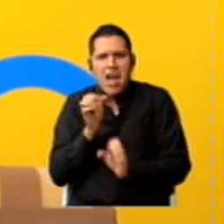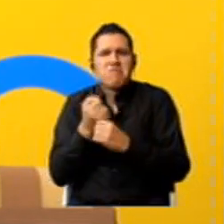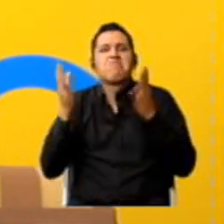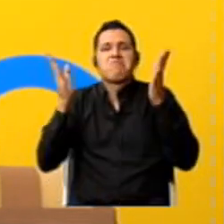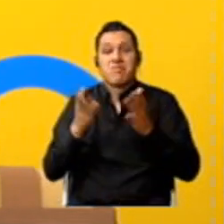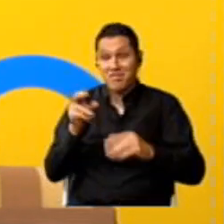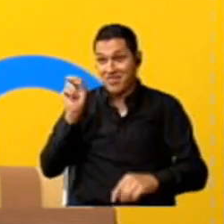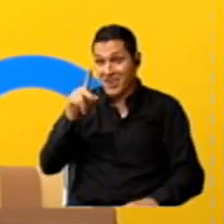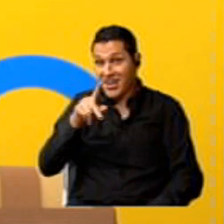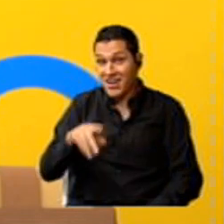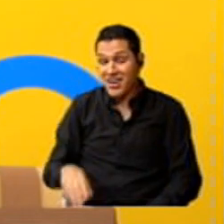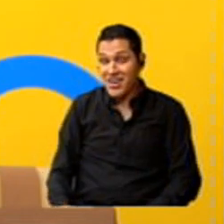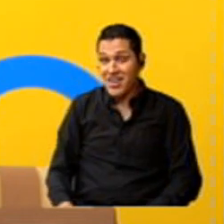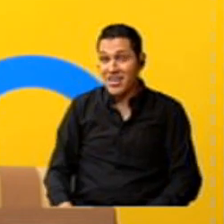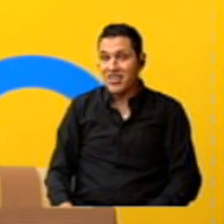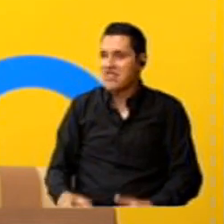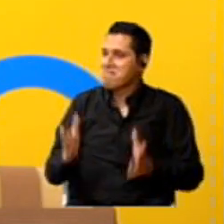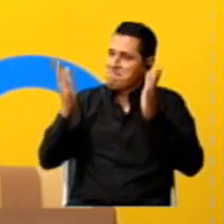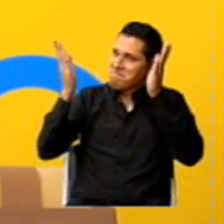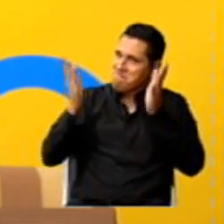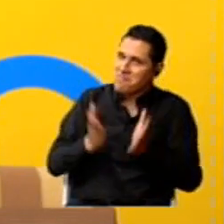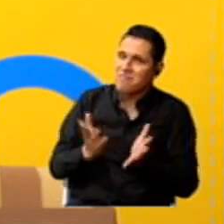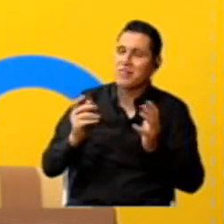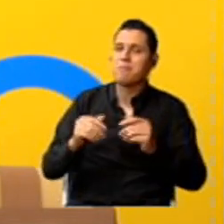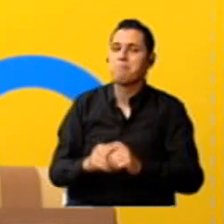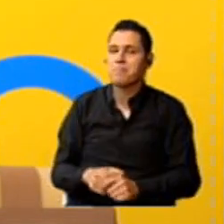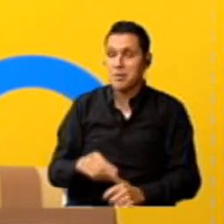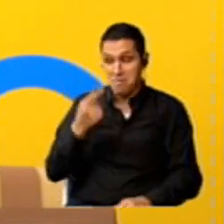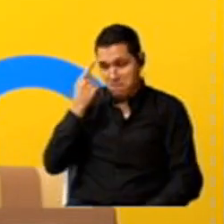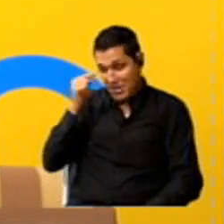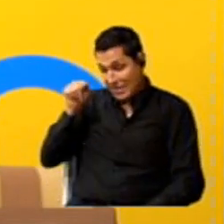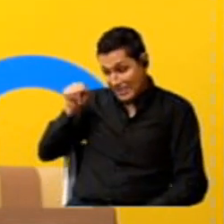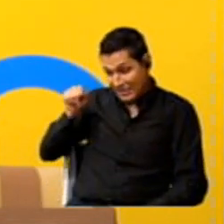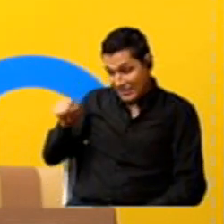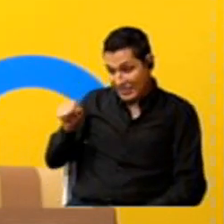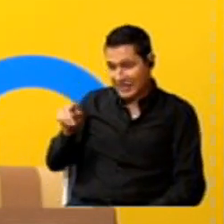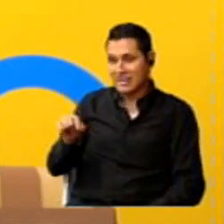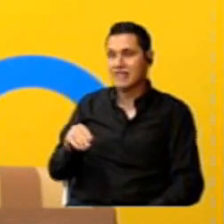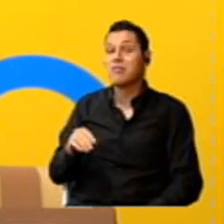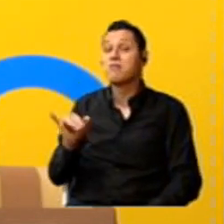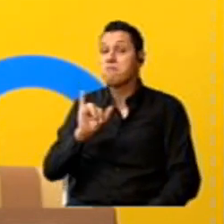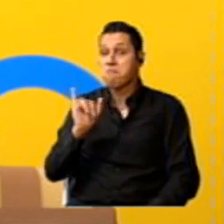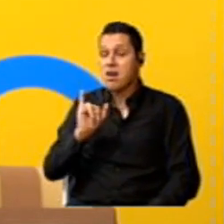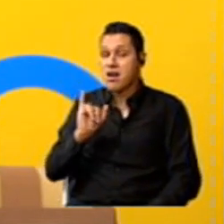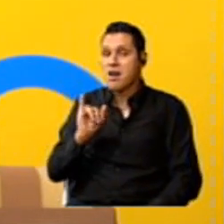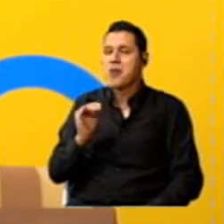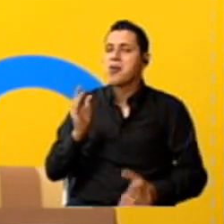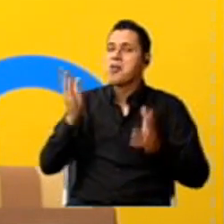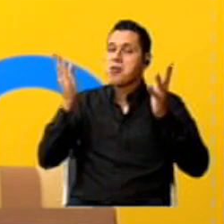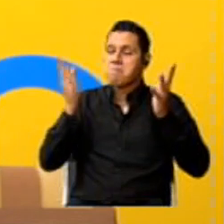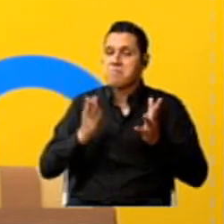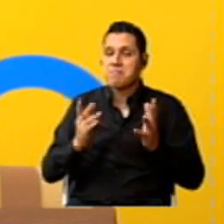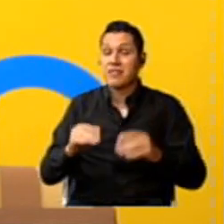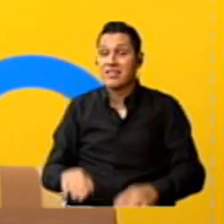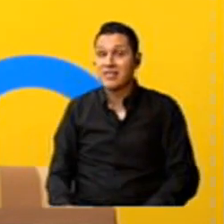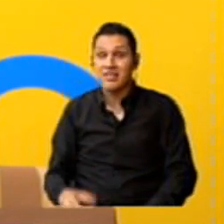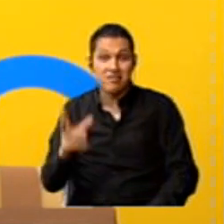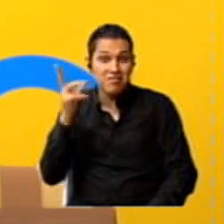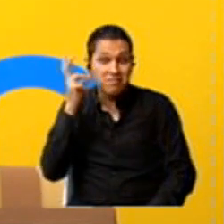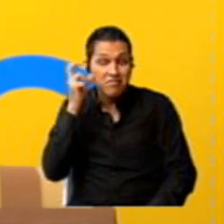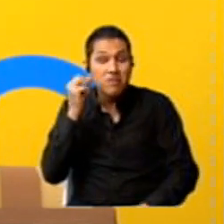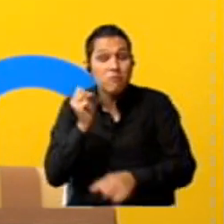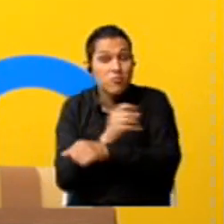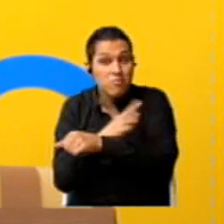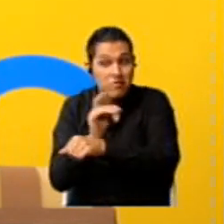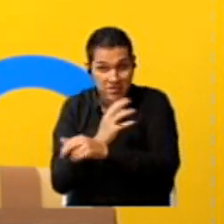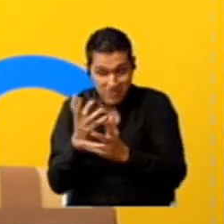Yes? Give the welcome to you and to you with a song. Do you like to listen to